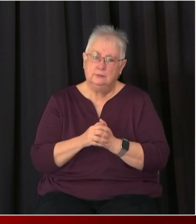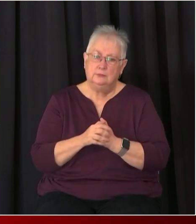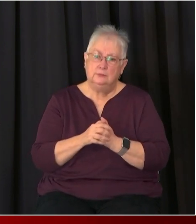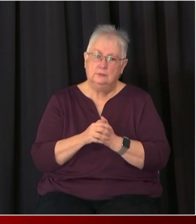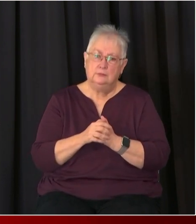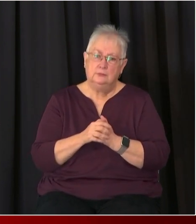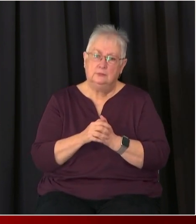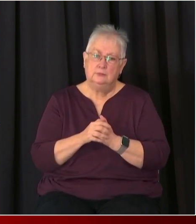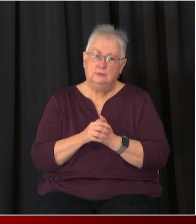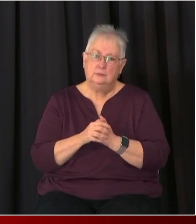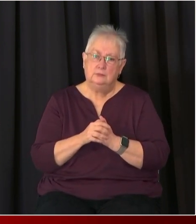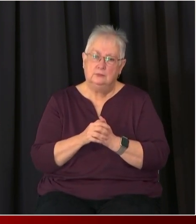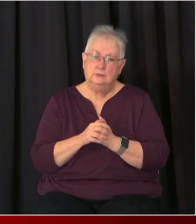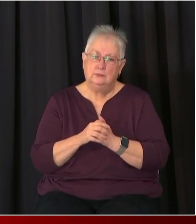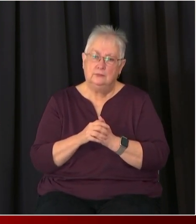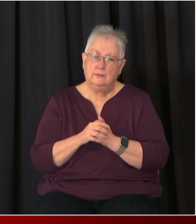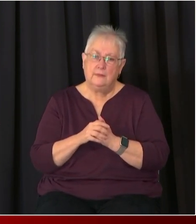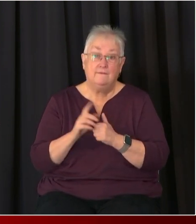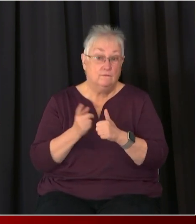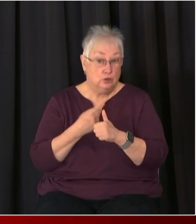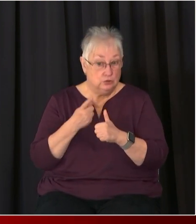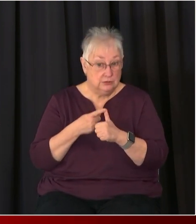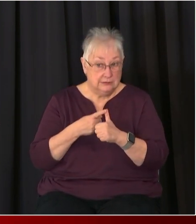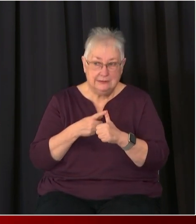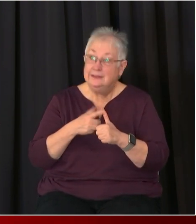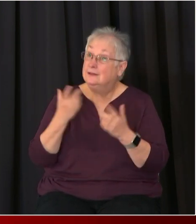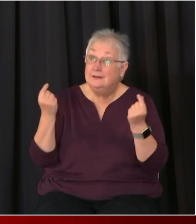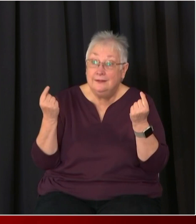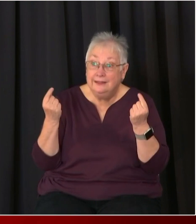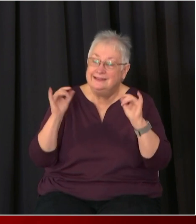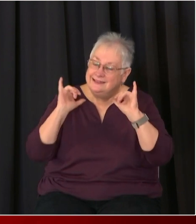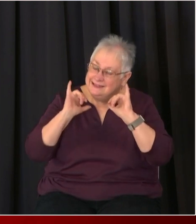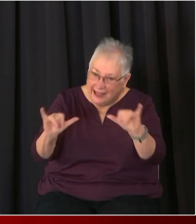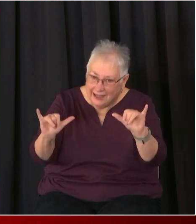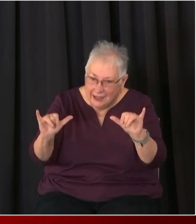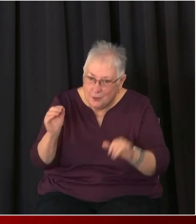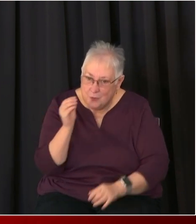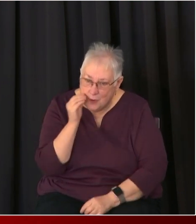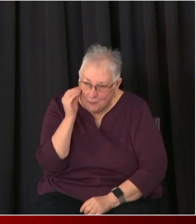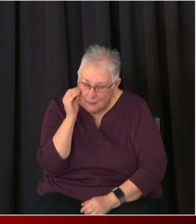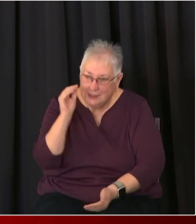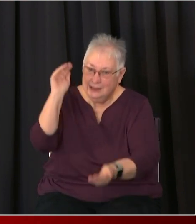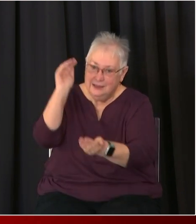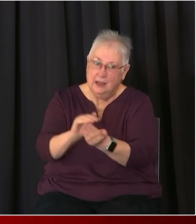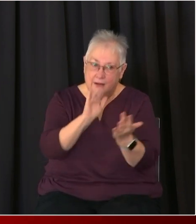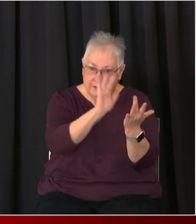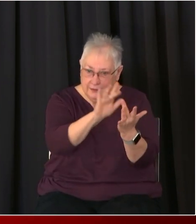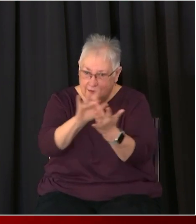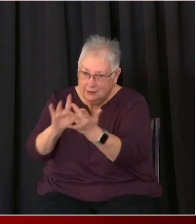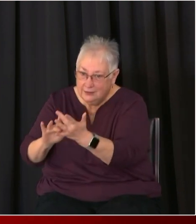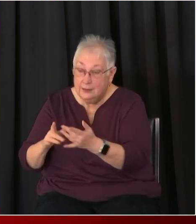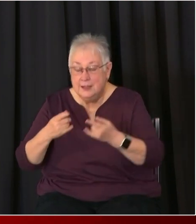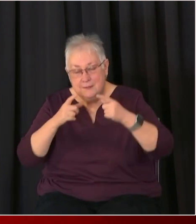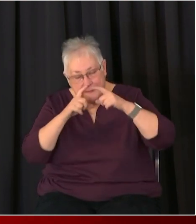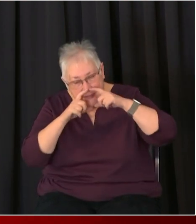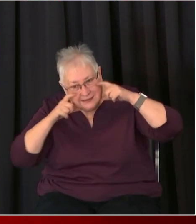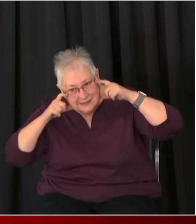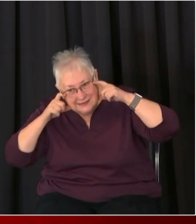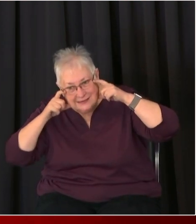your contact with other people, in addition to wearing a mask and practicing good hand